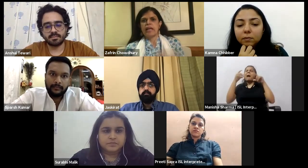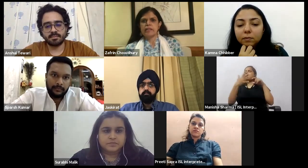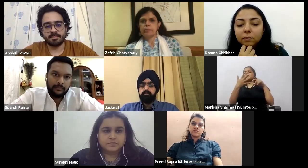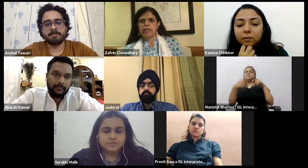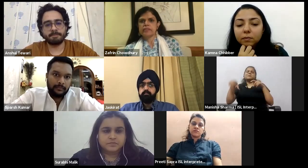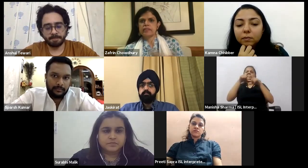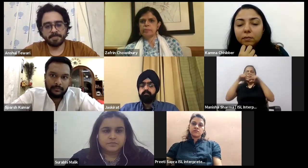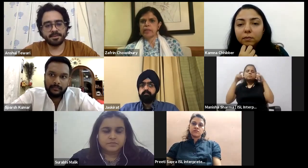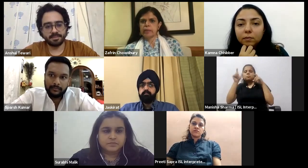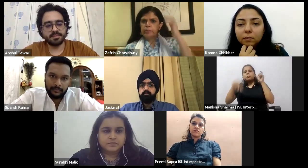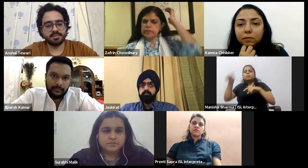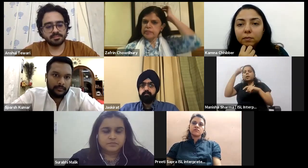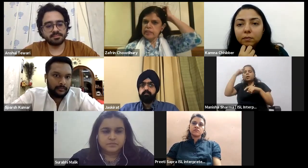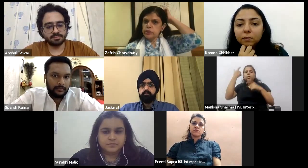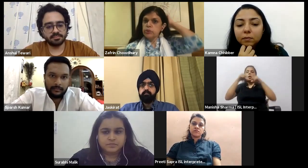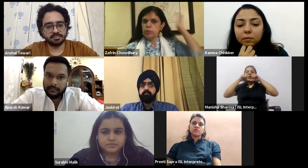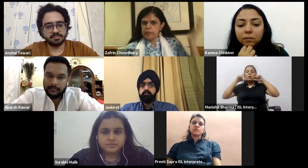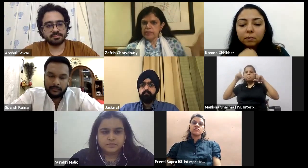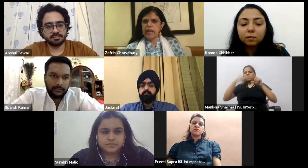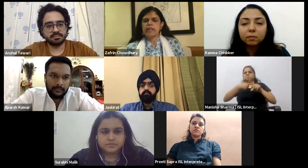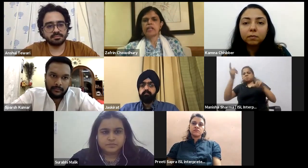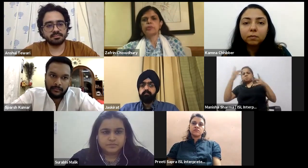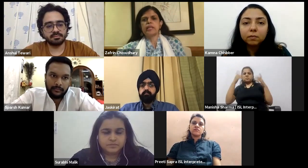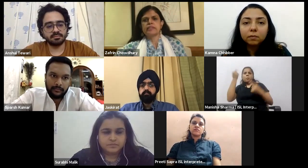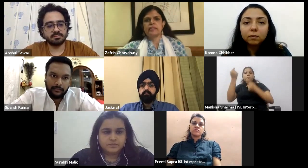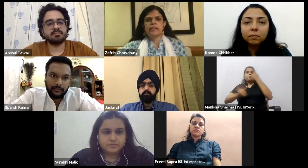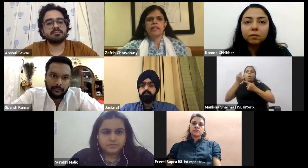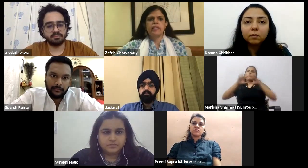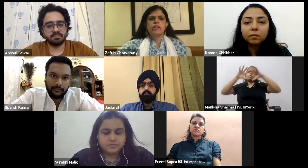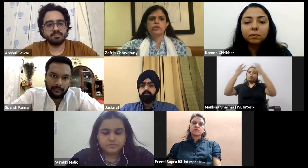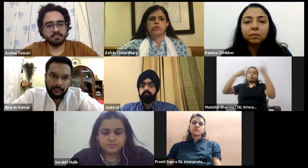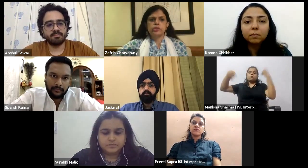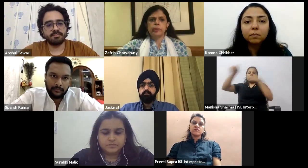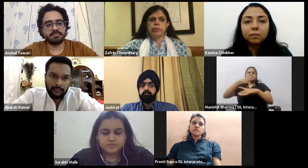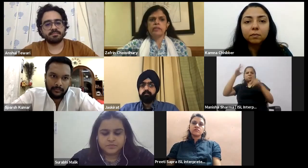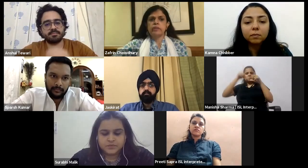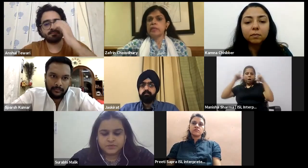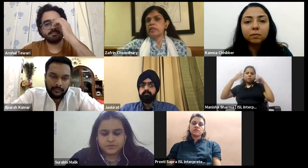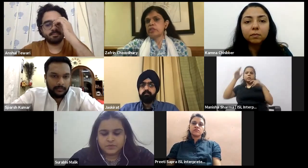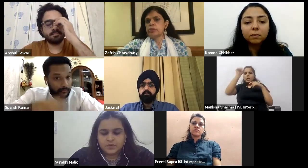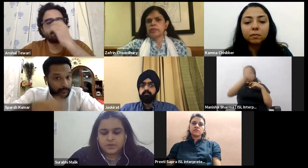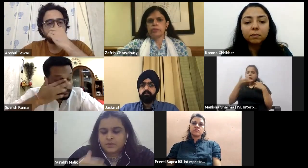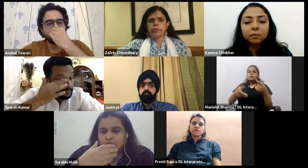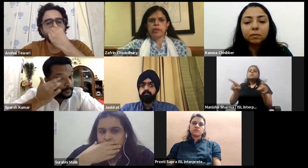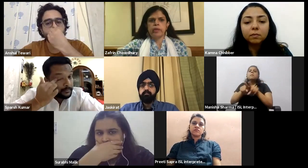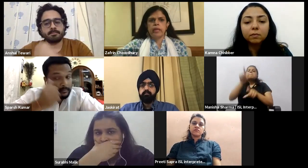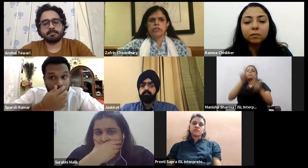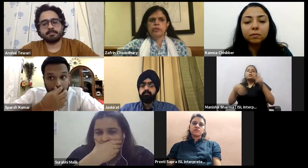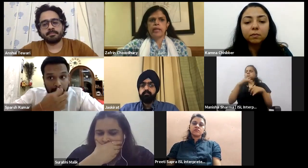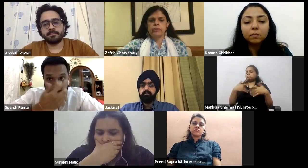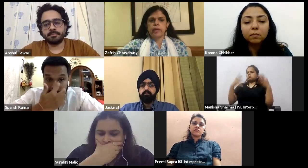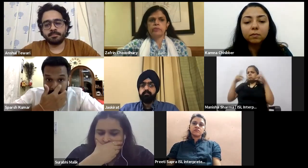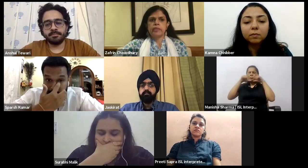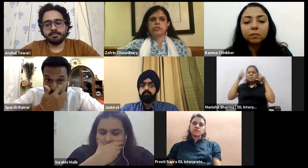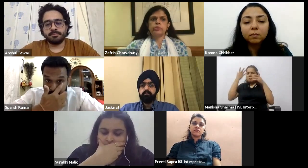pro-mask, anti-mask, it became a political issue globally and as well as India. So those were the really issues that